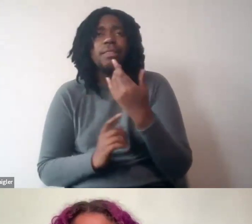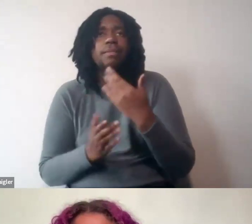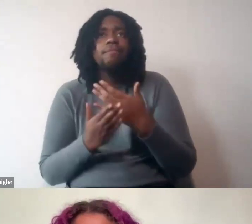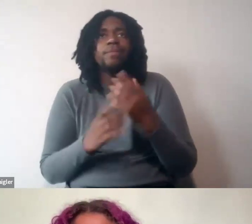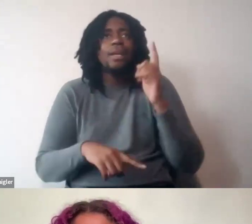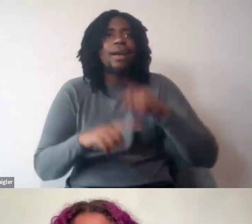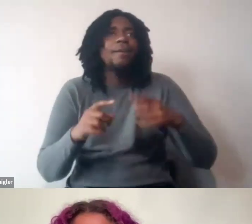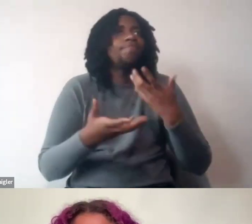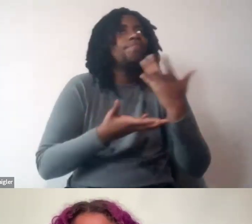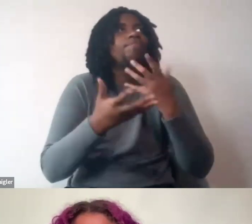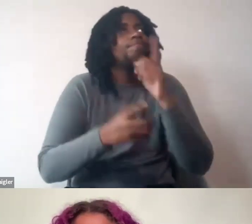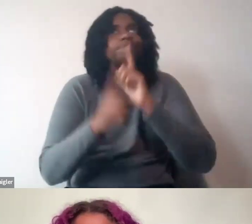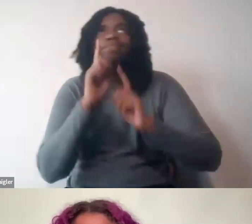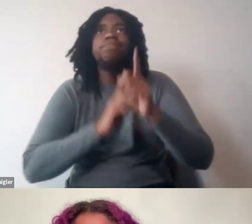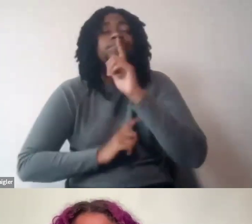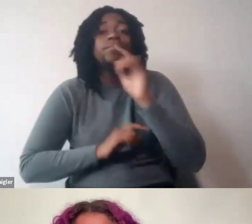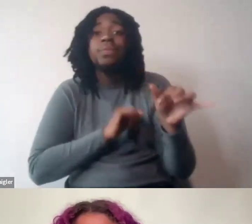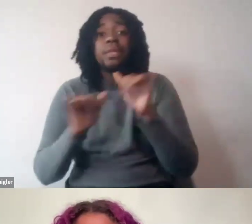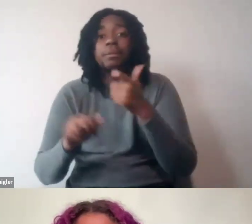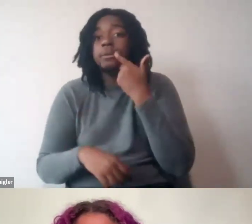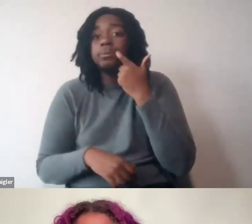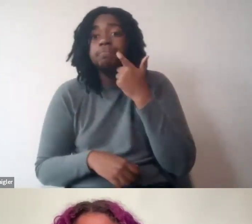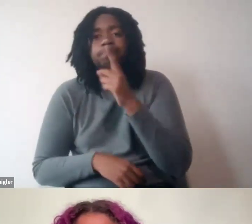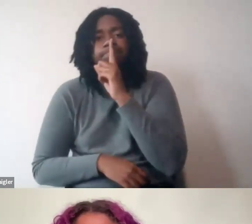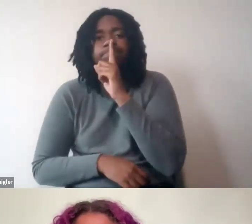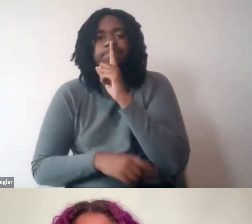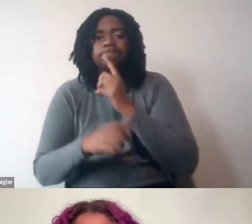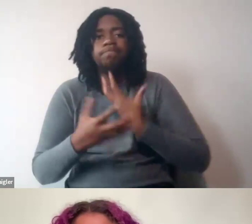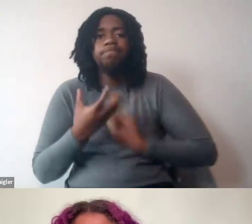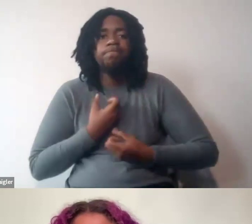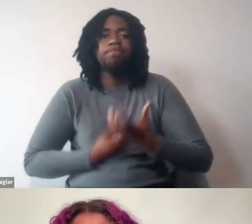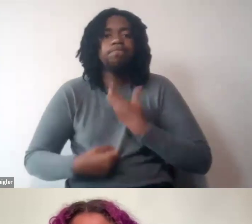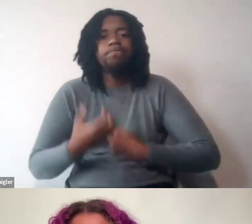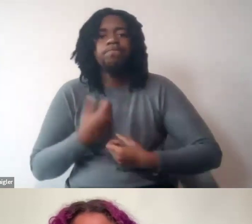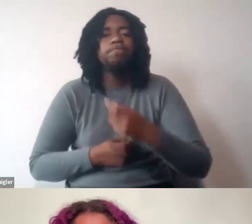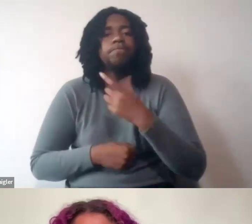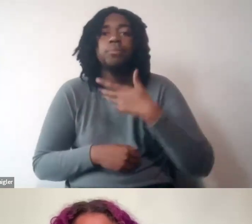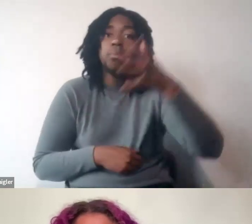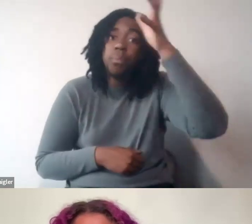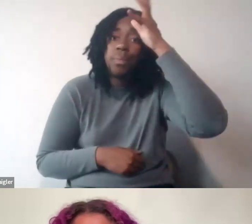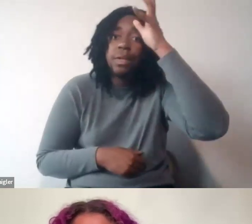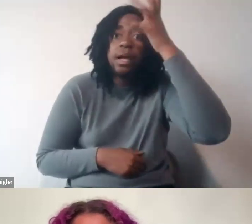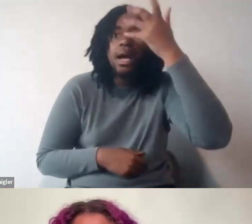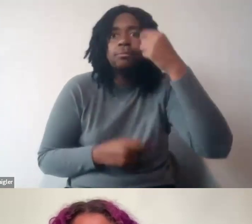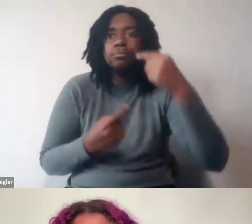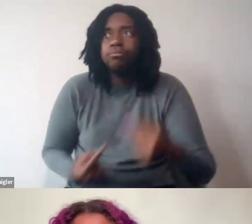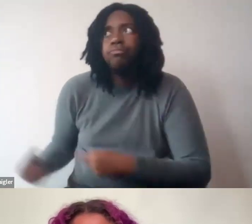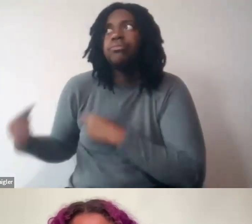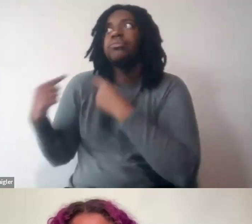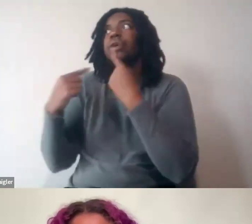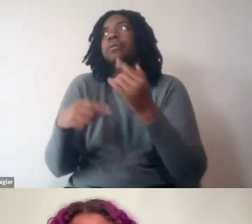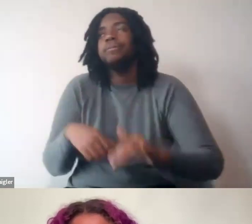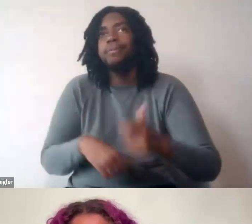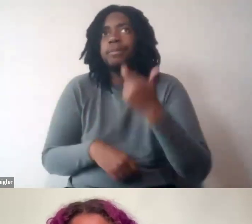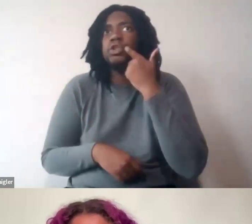with addiction. Like in my house, we didn't talk about drugs. While my dad had been struggling with addiction for my entire